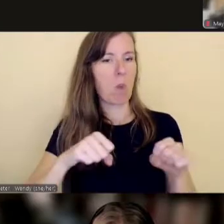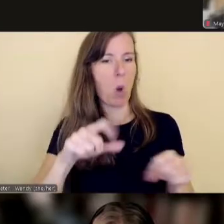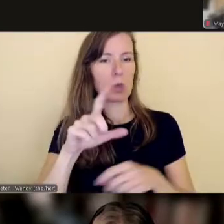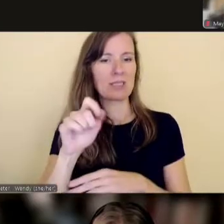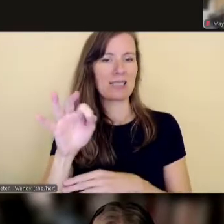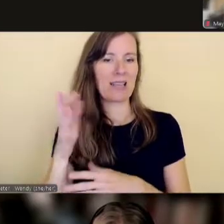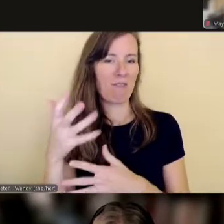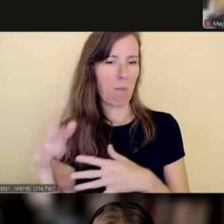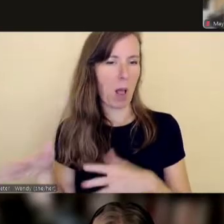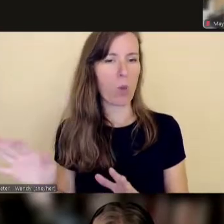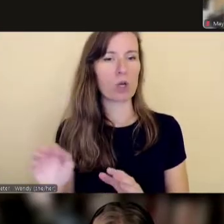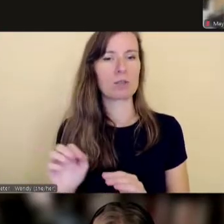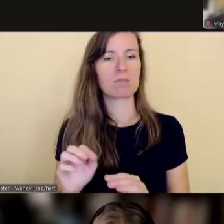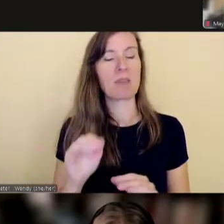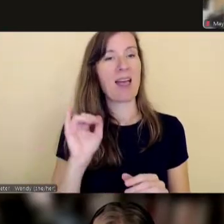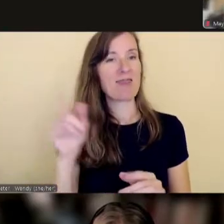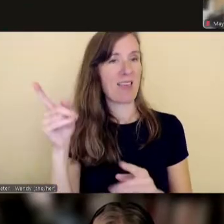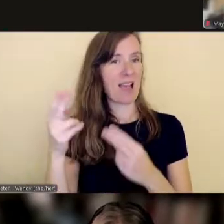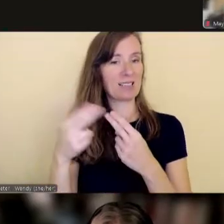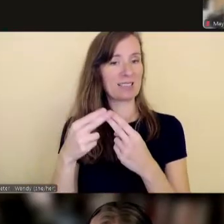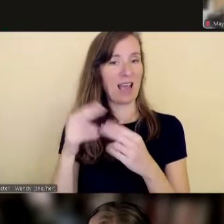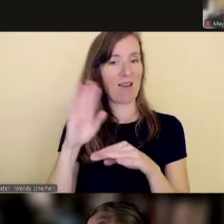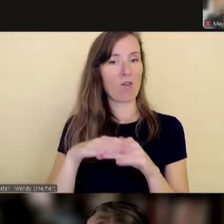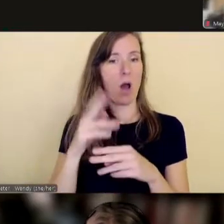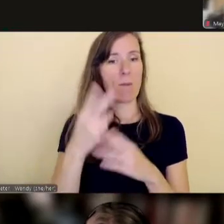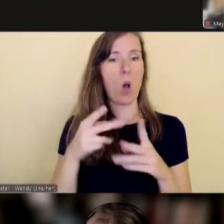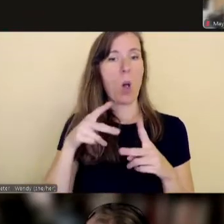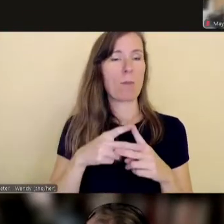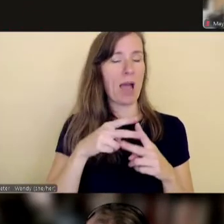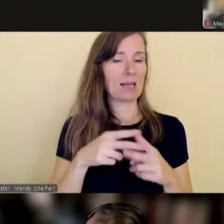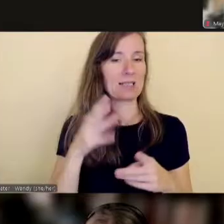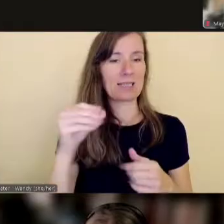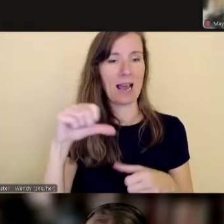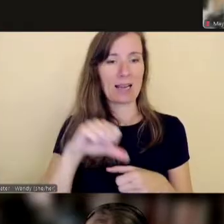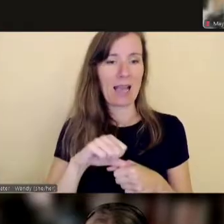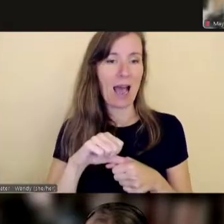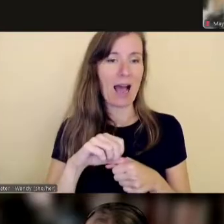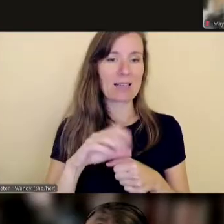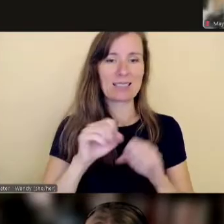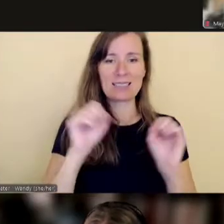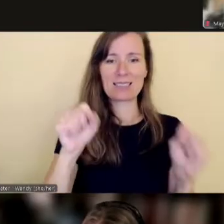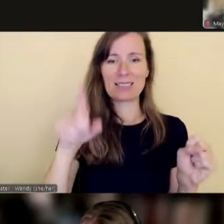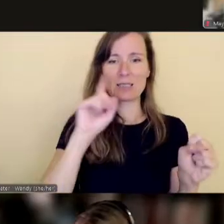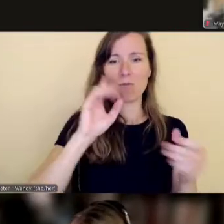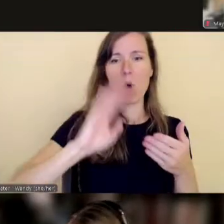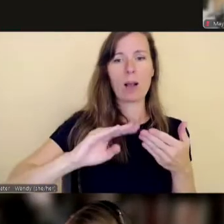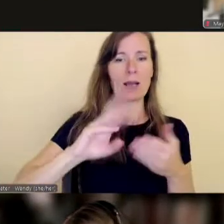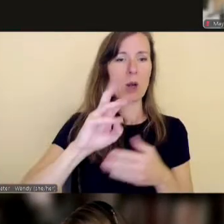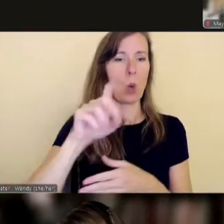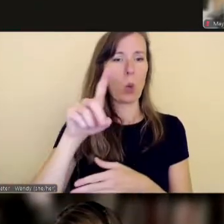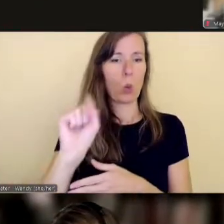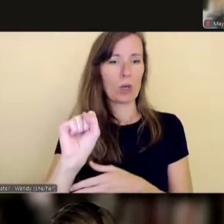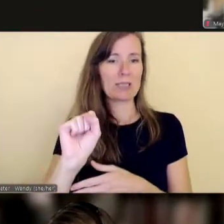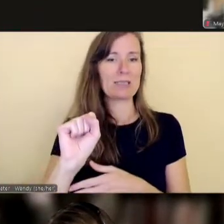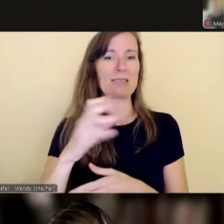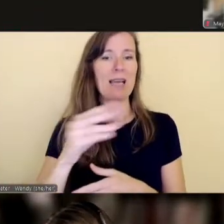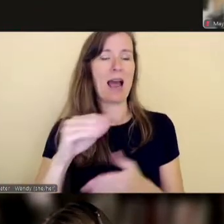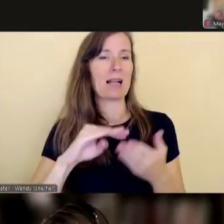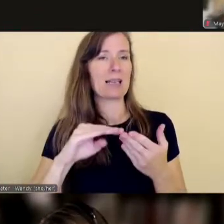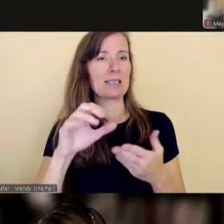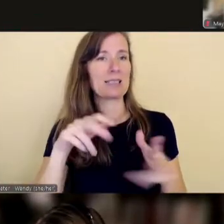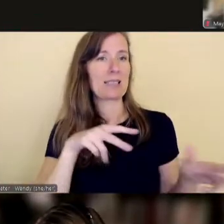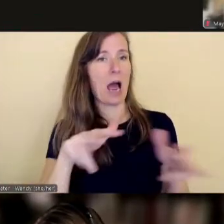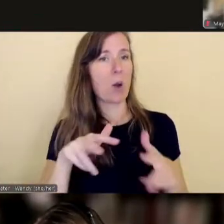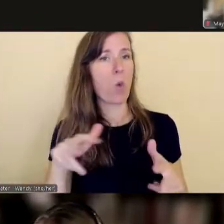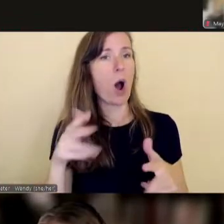use of any chemical herbicides, better both for the environment and for worker safety. As of July 1st, 2025, it